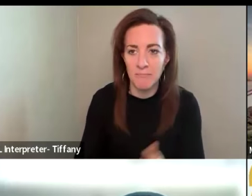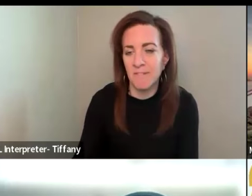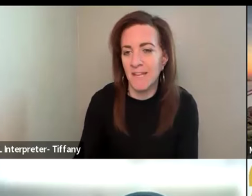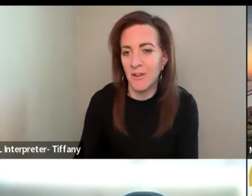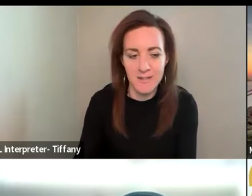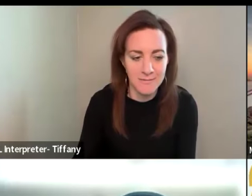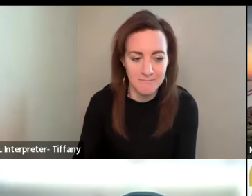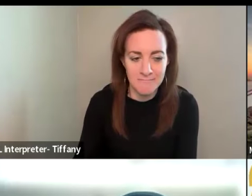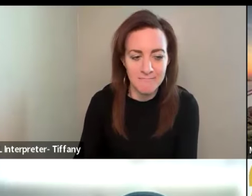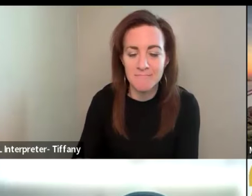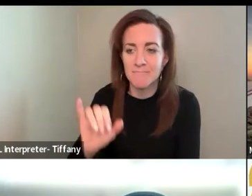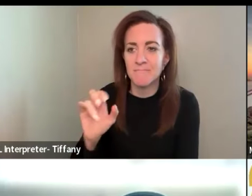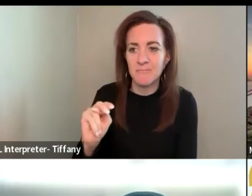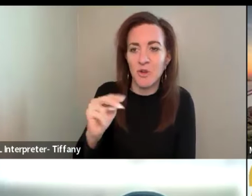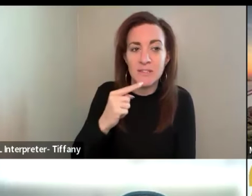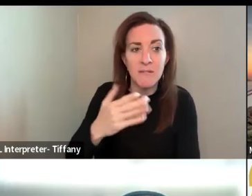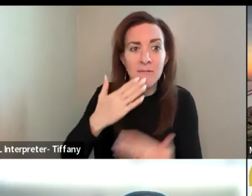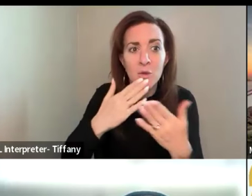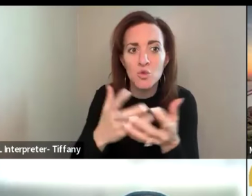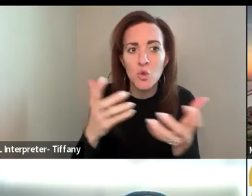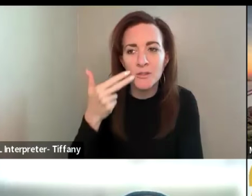No? Okay. Thank you, guys.